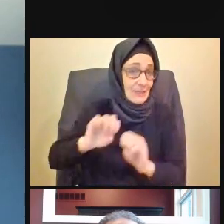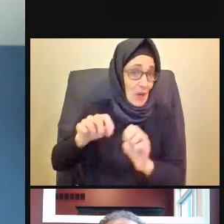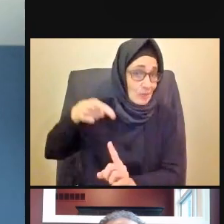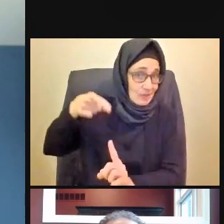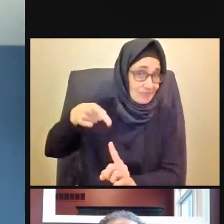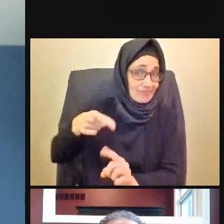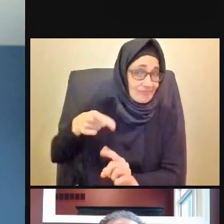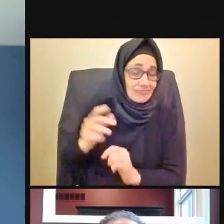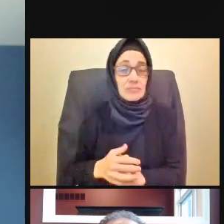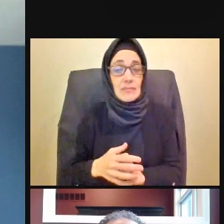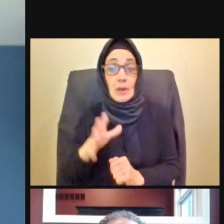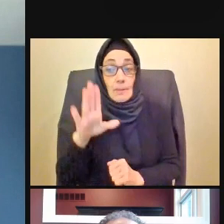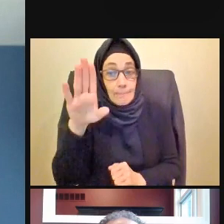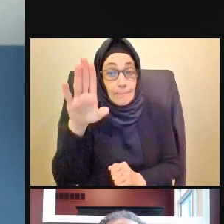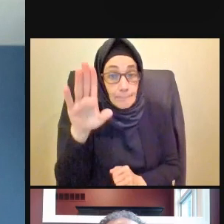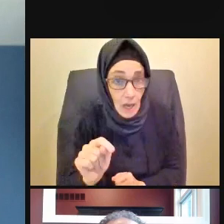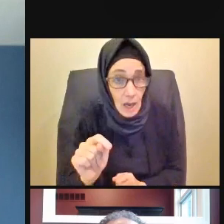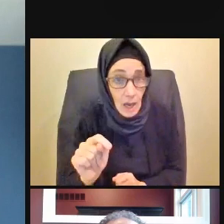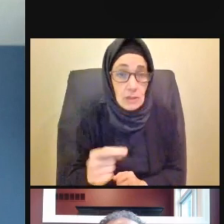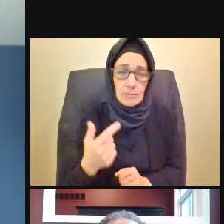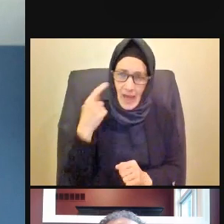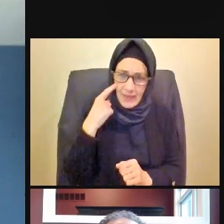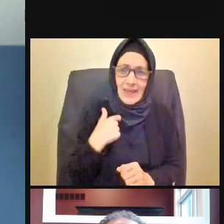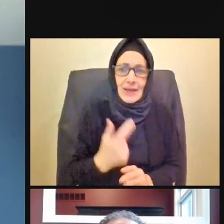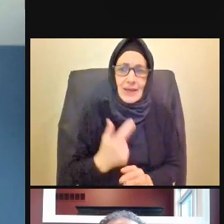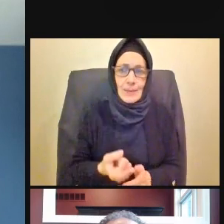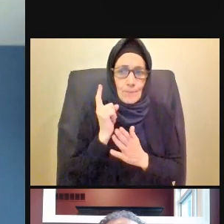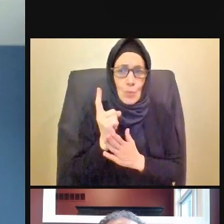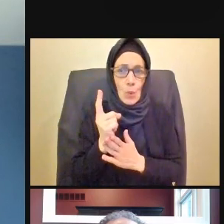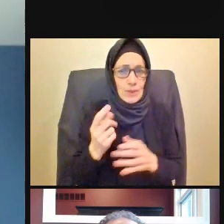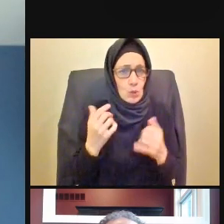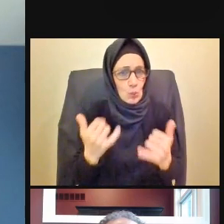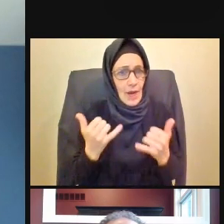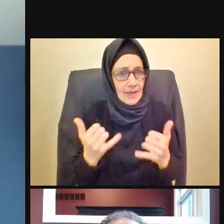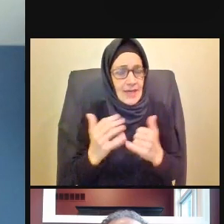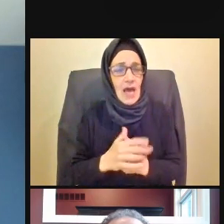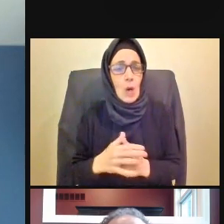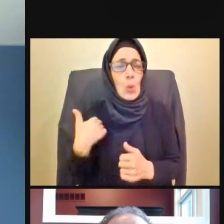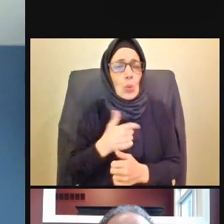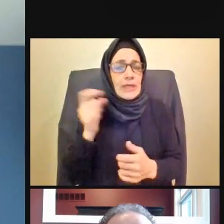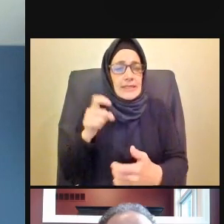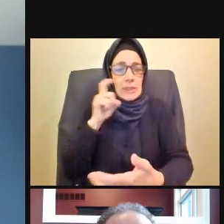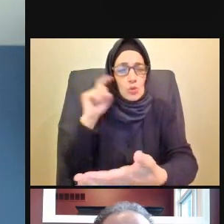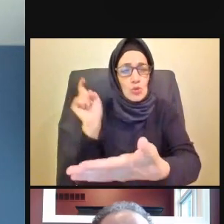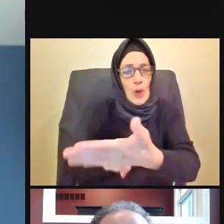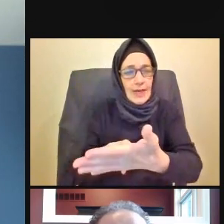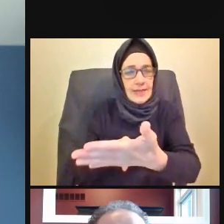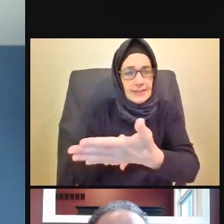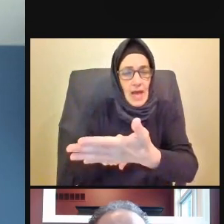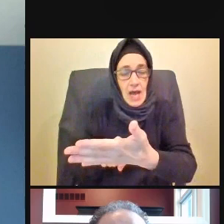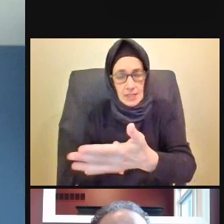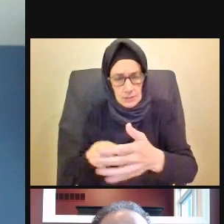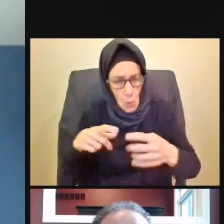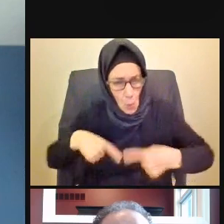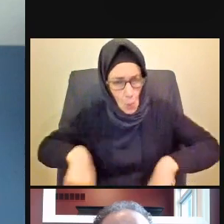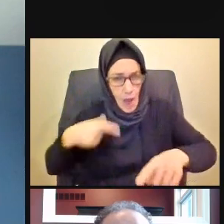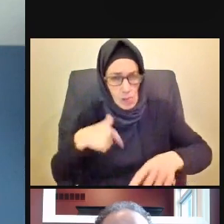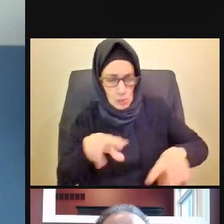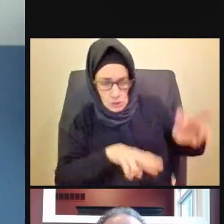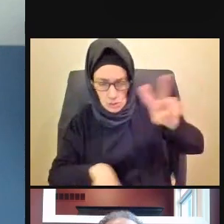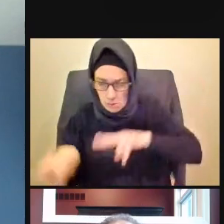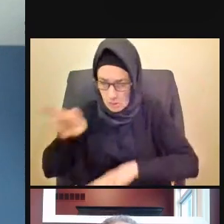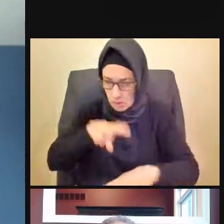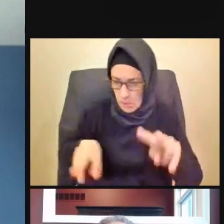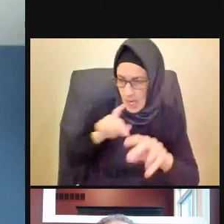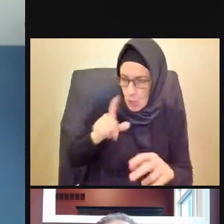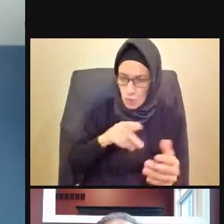that there is a moment right now that we need to recognize as we're looking at those things and in dealing with the issues of